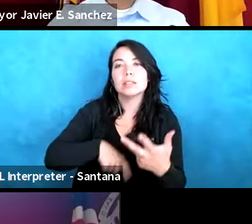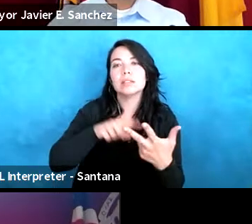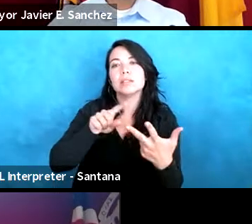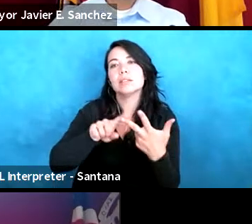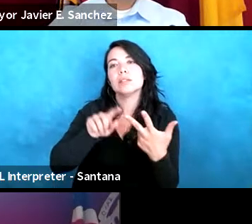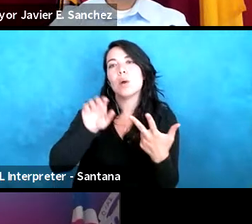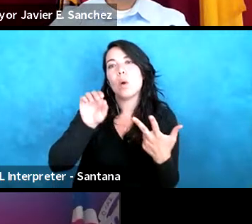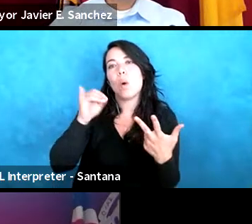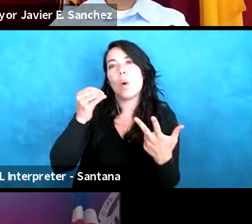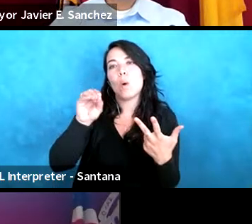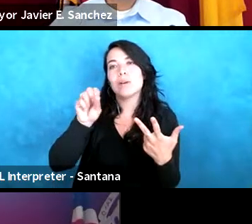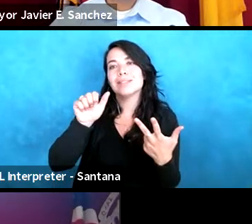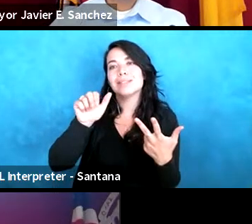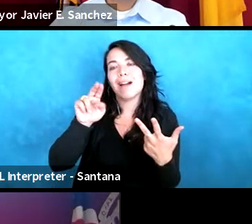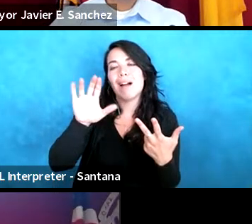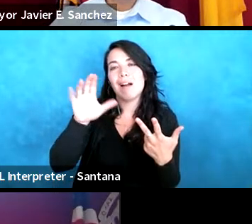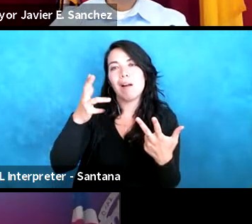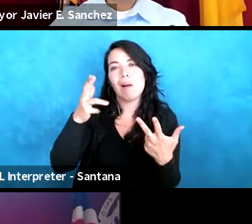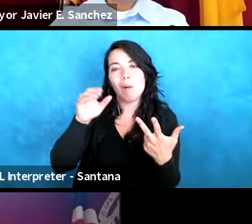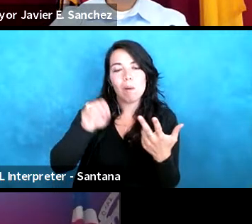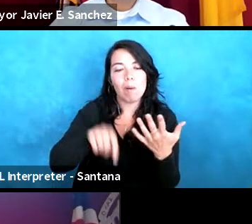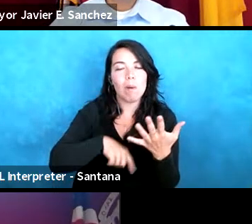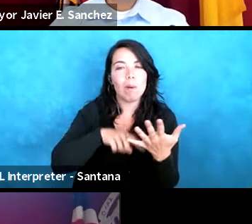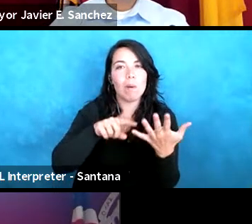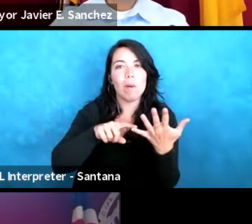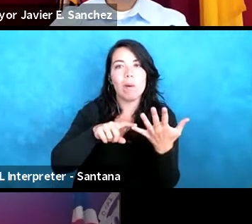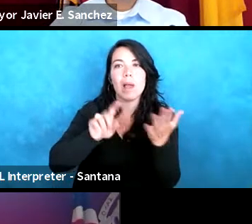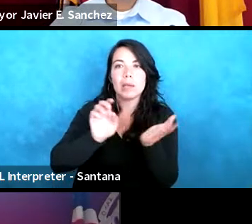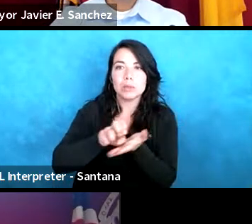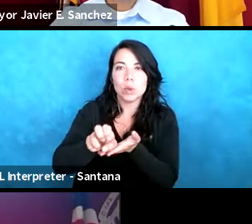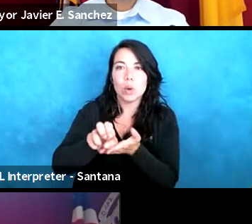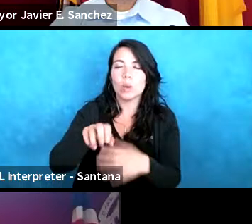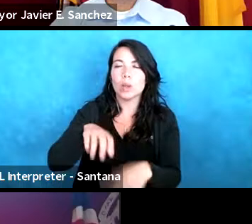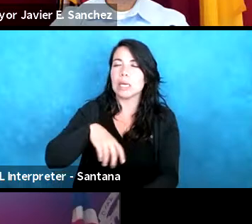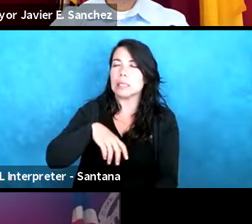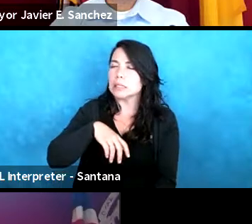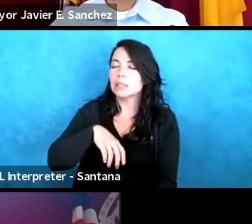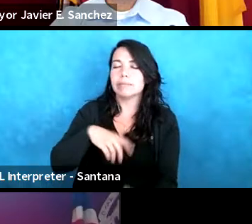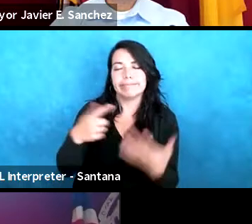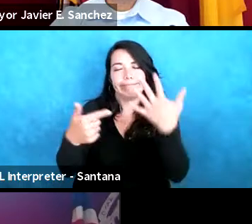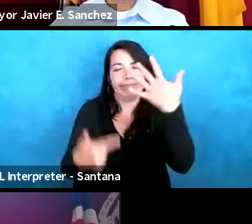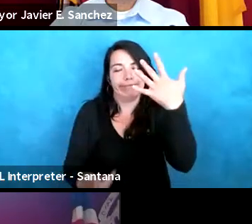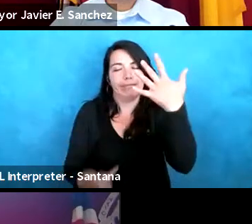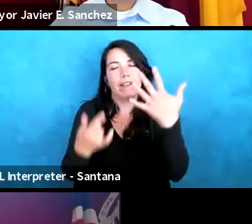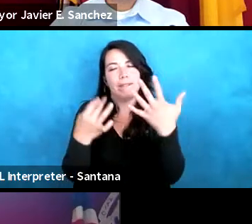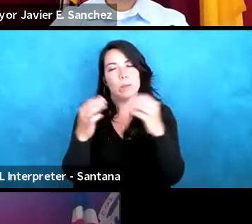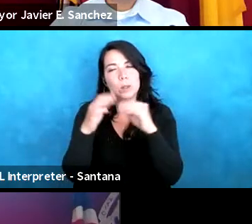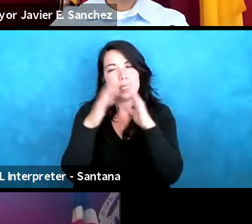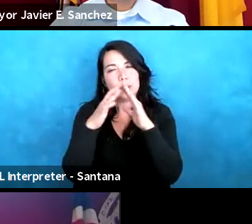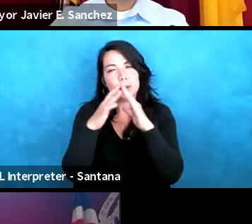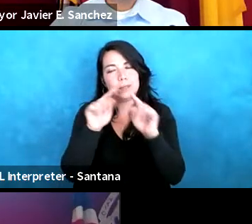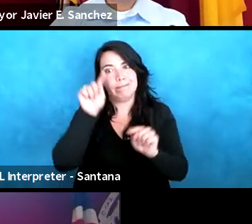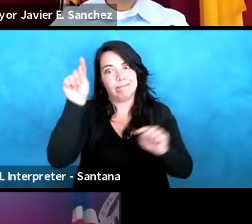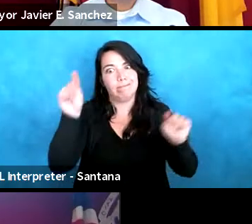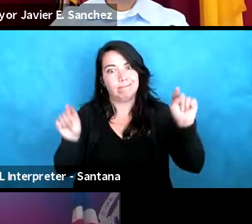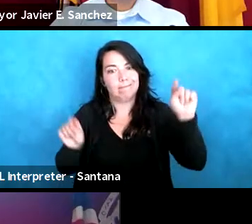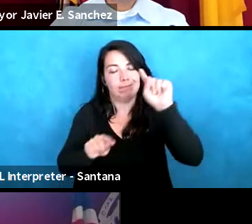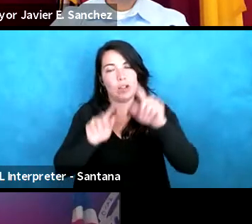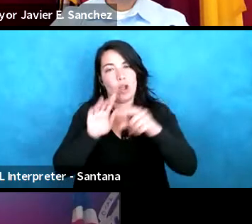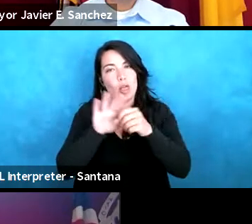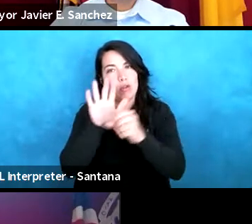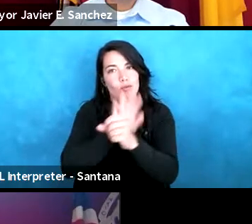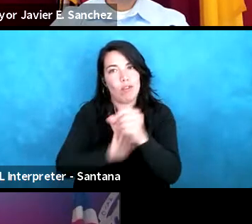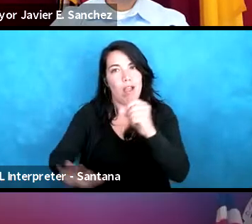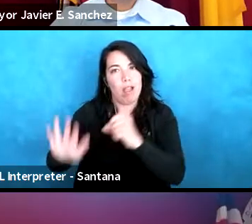throughout the city of Española. We're thankful that this initiative is